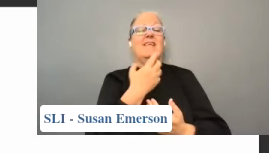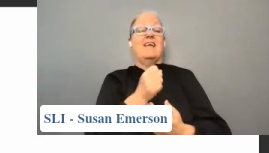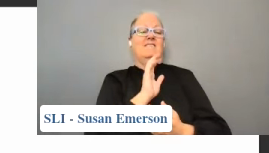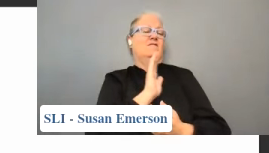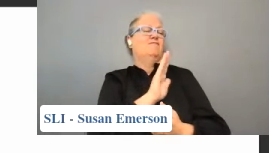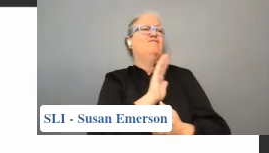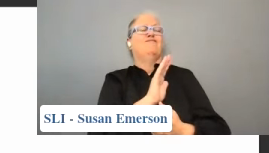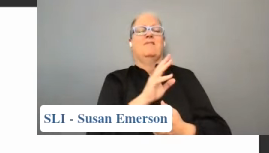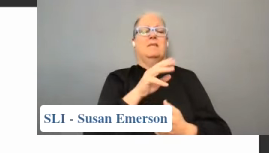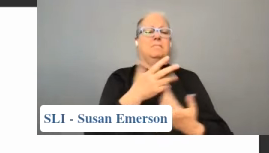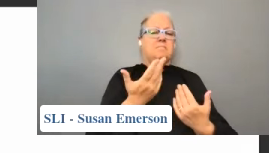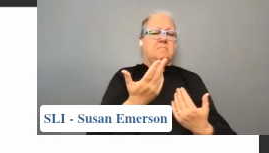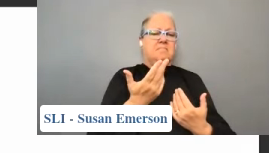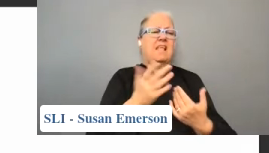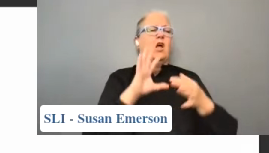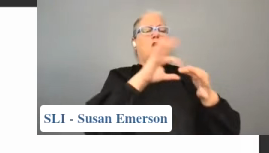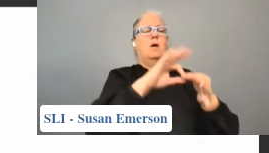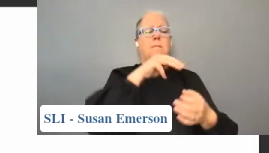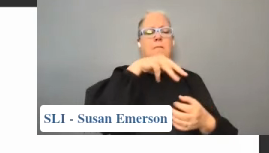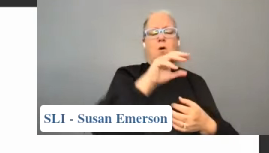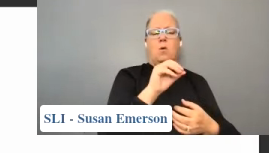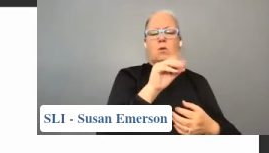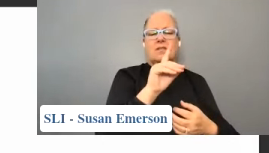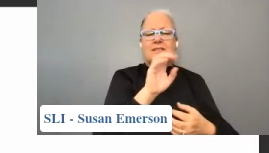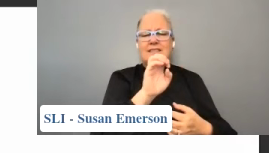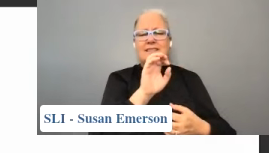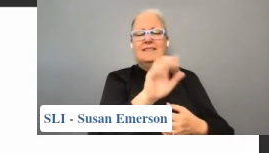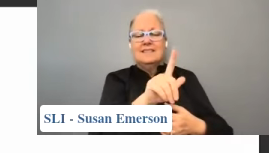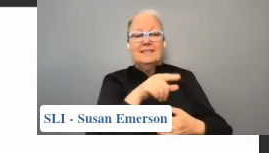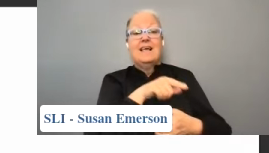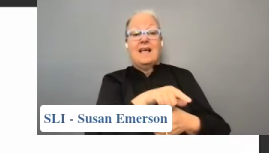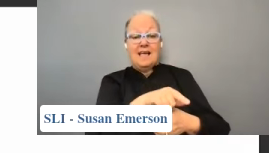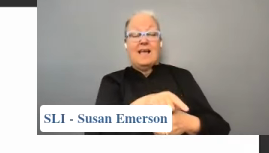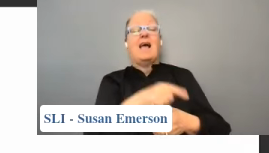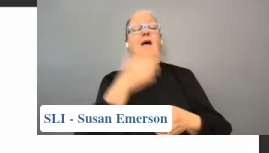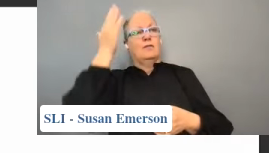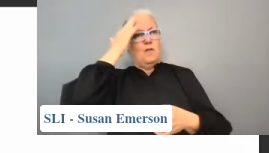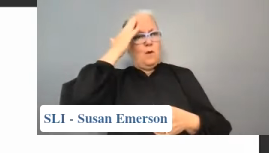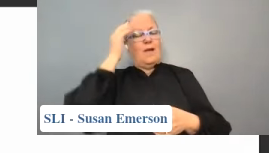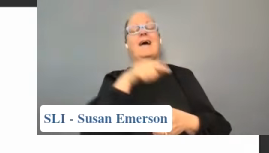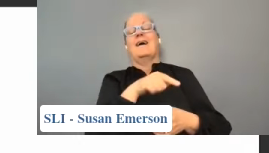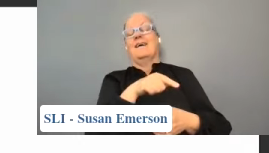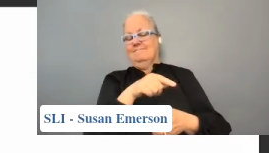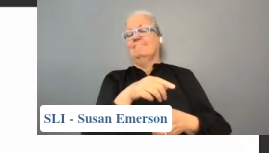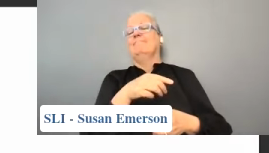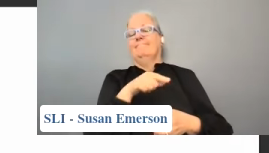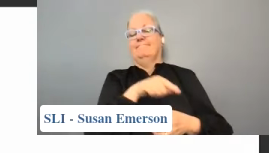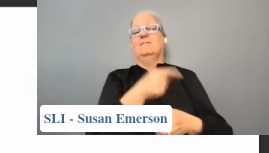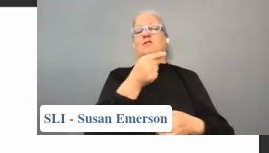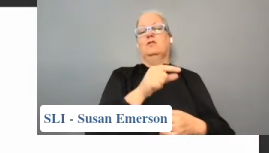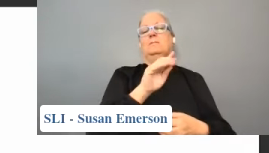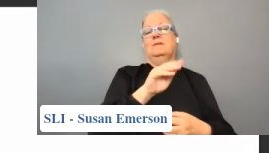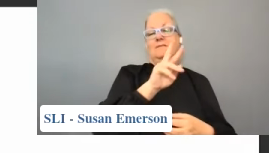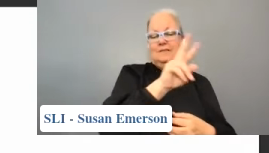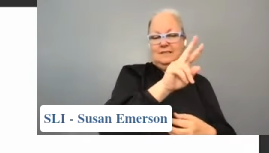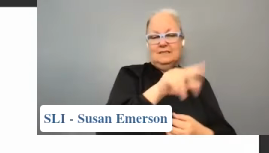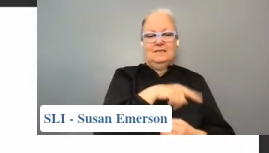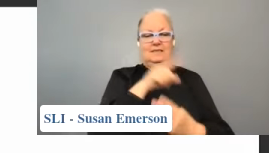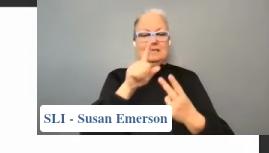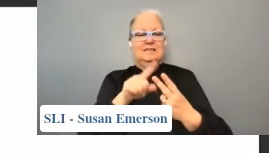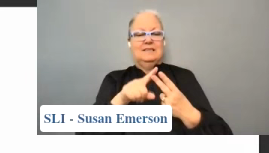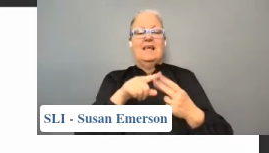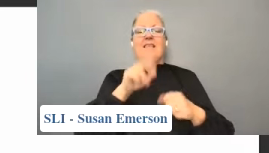social protection implementers to recognize gender-based violence, and three, coordinating national